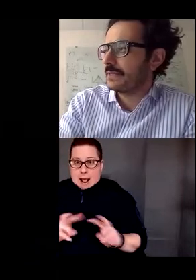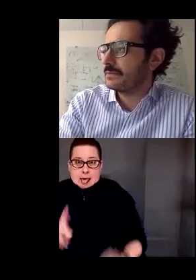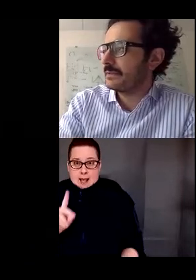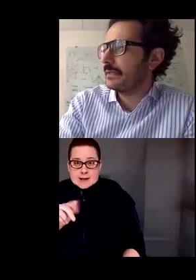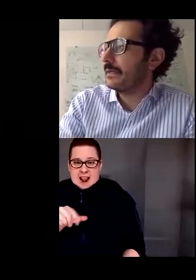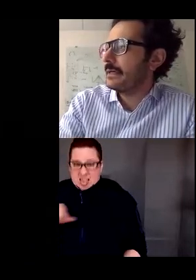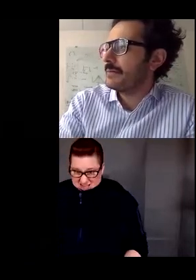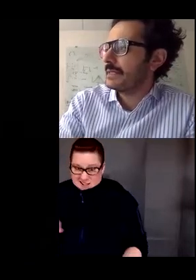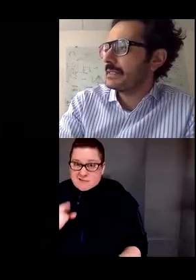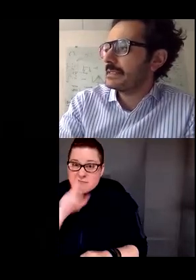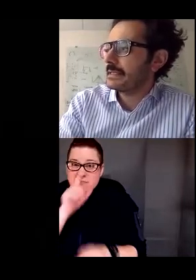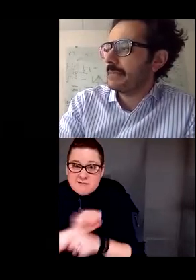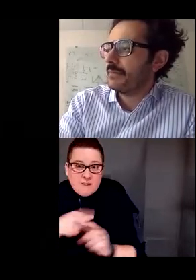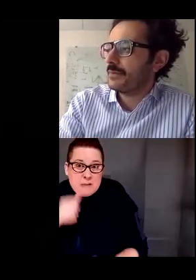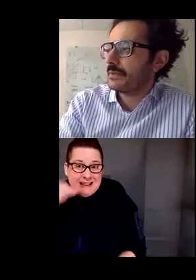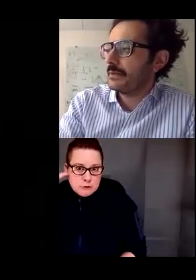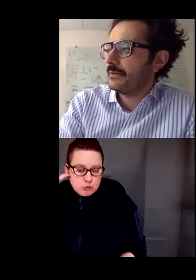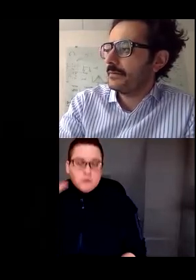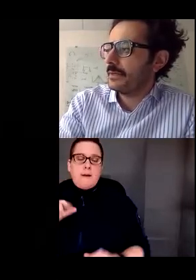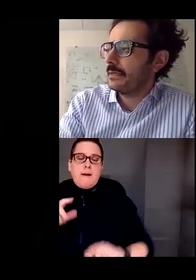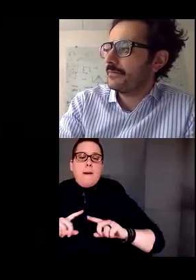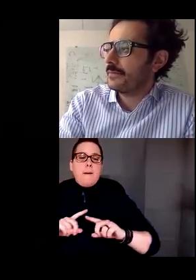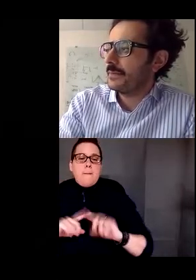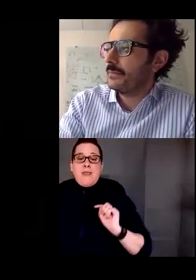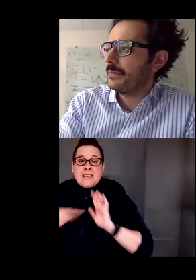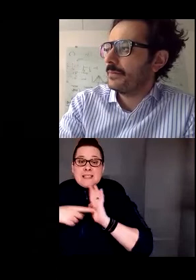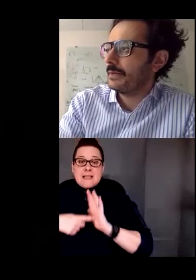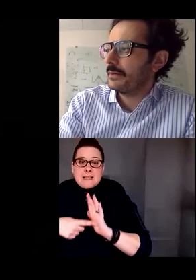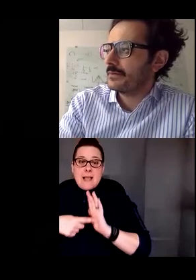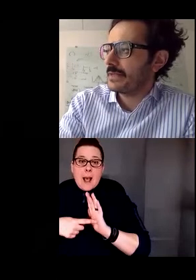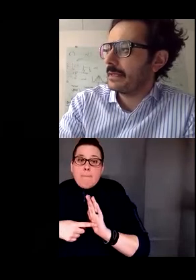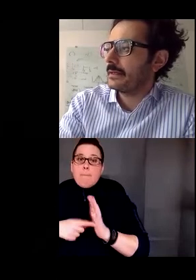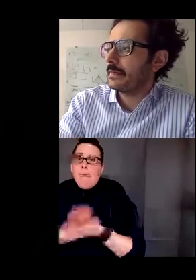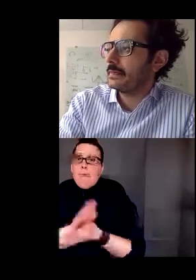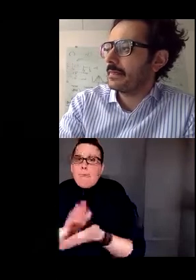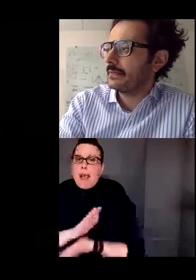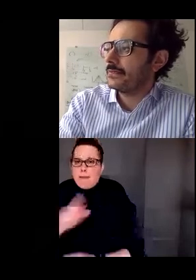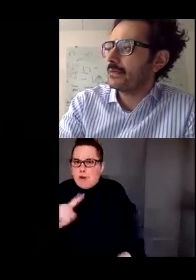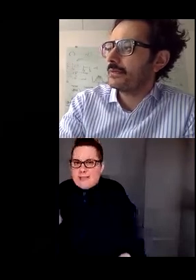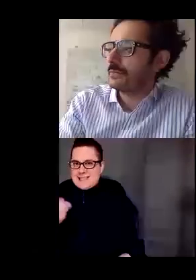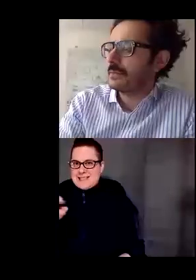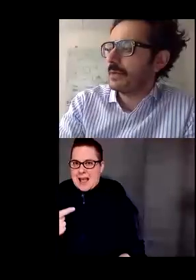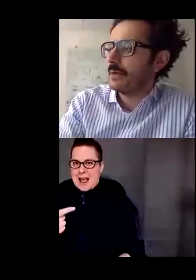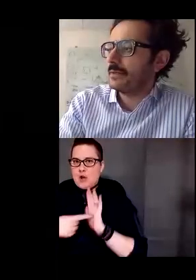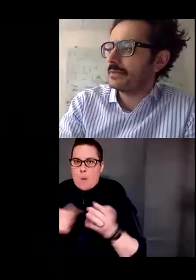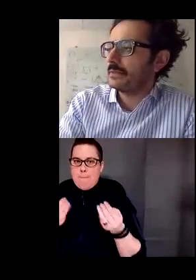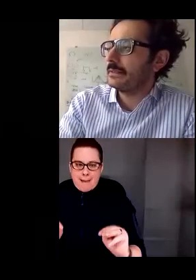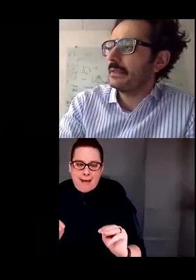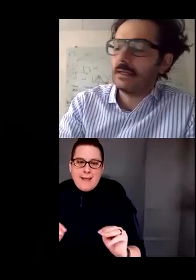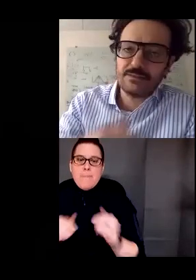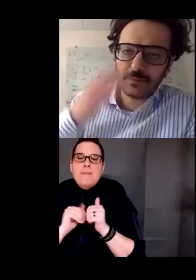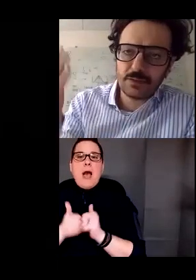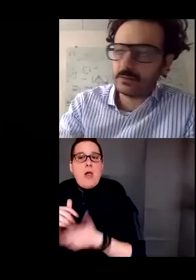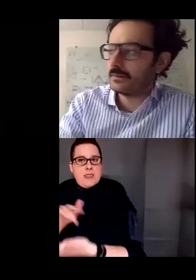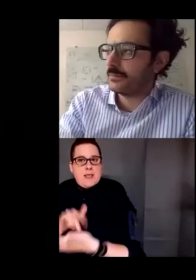from yesterday. But this is an example here from the paper by Dr. Zhang about the method showing, for example, how they studied